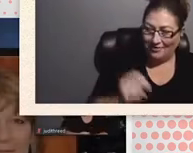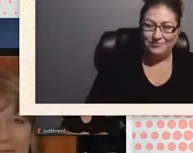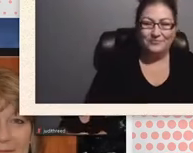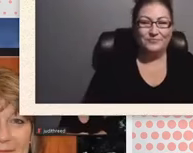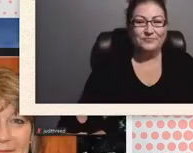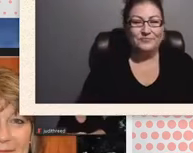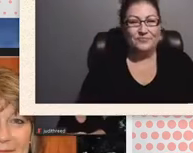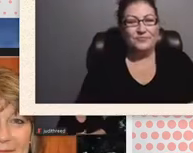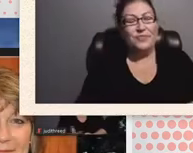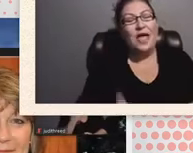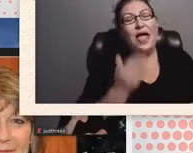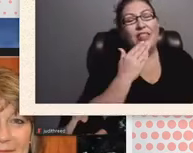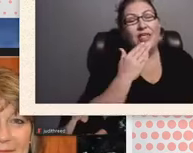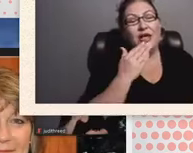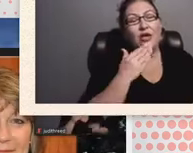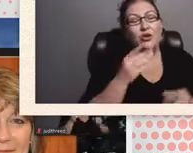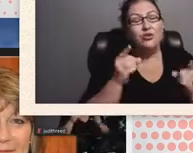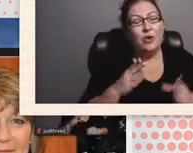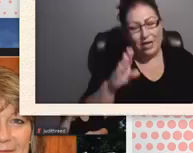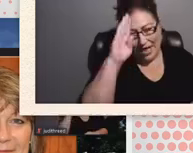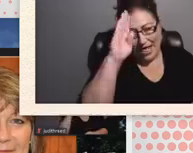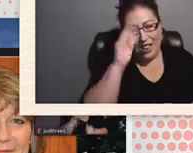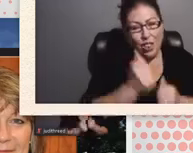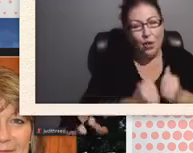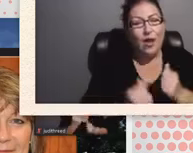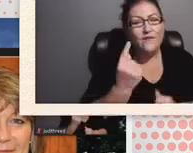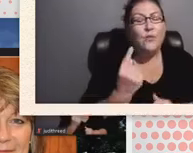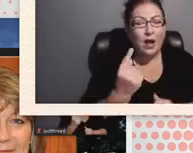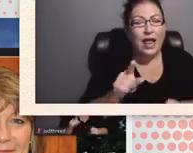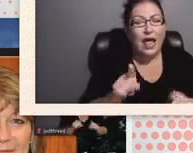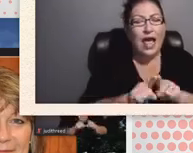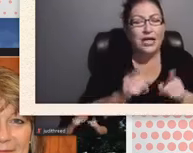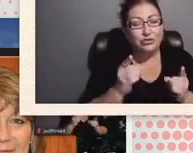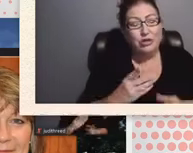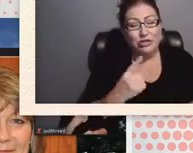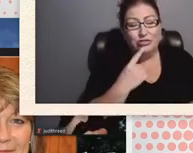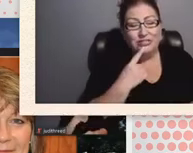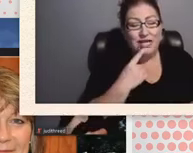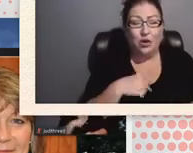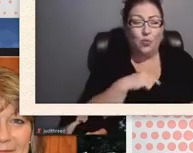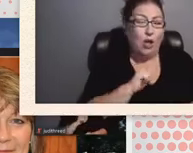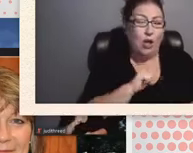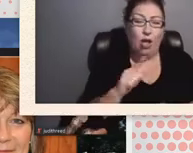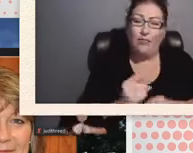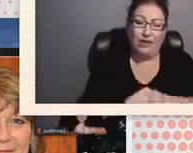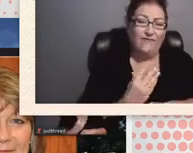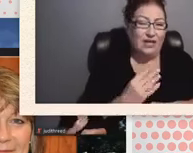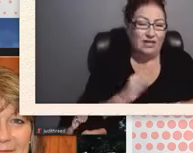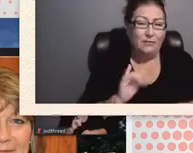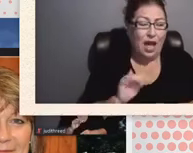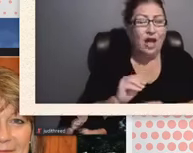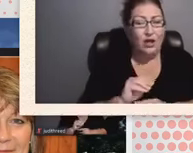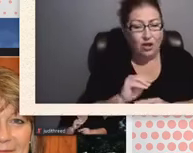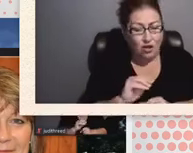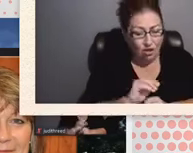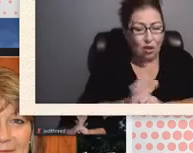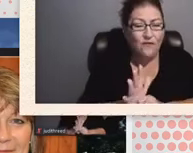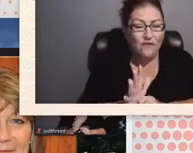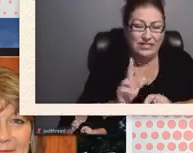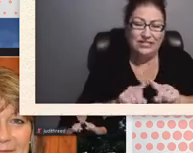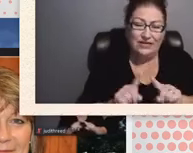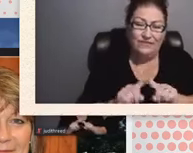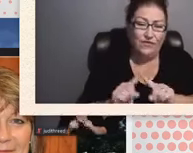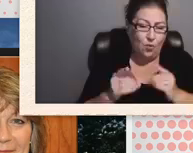Thank you, Director. Hello, everyone. As the Director said, we're all being affected by COVID-19 in different ways. We're